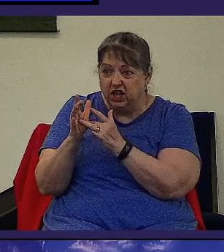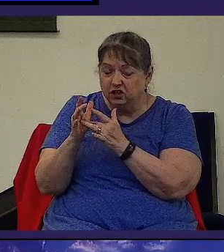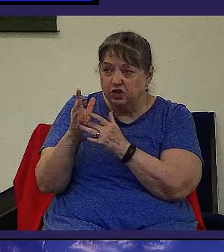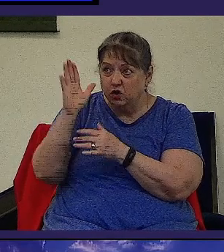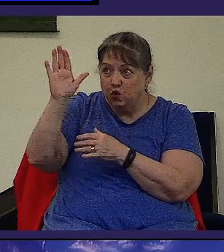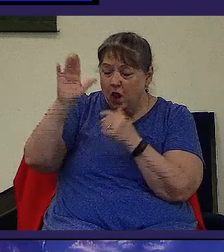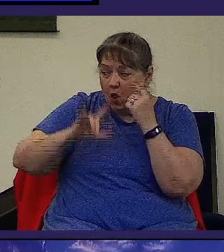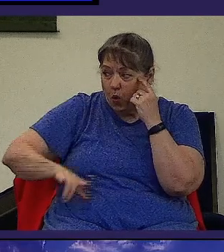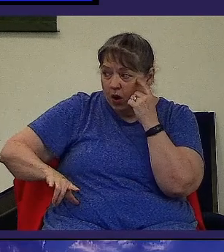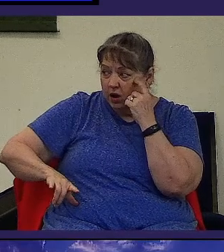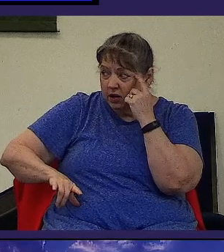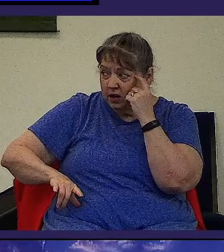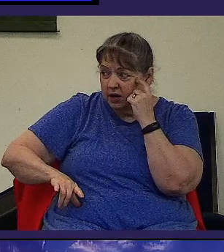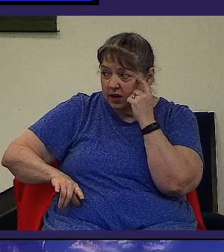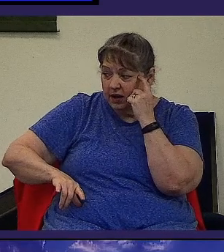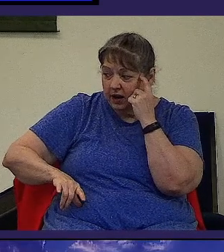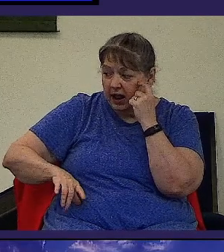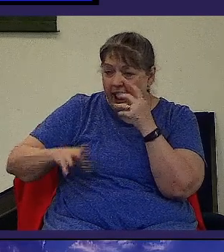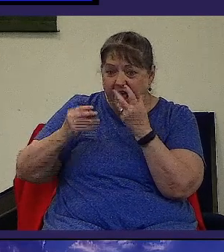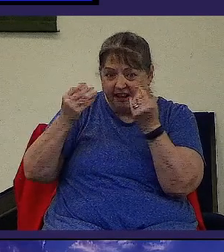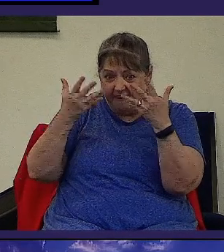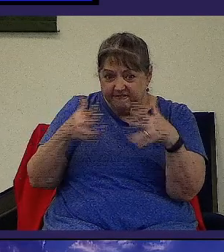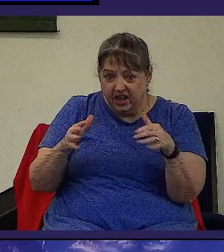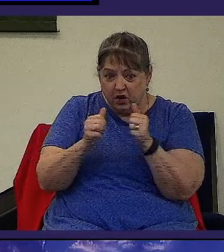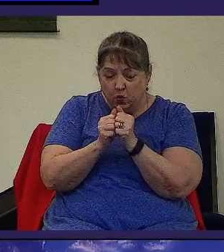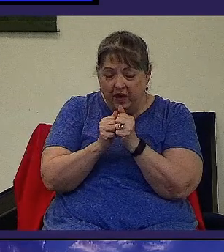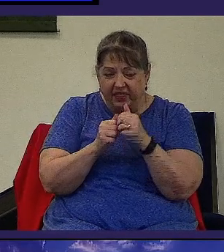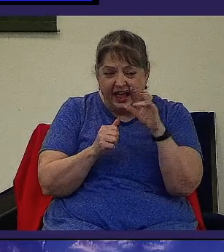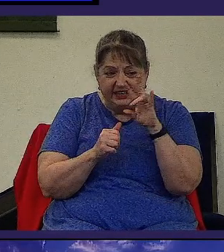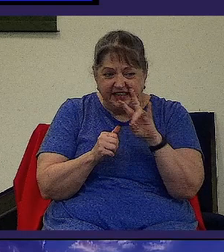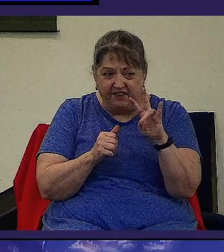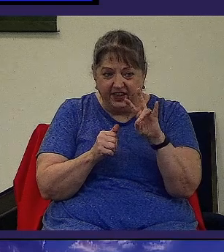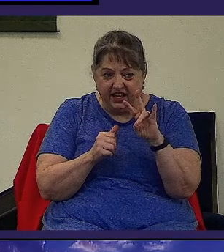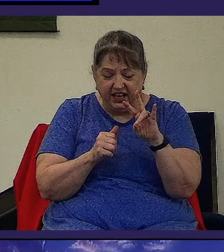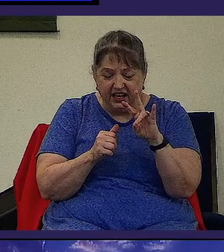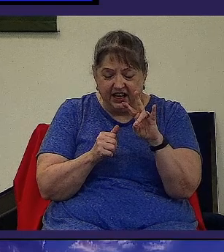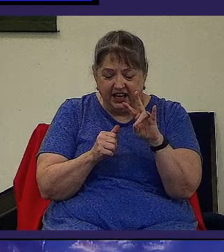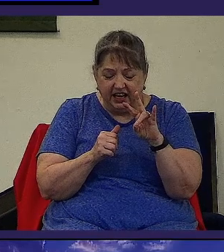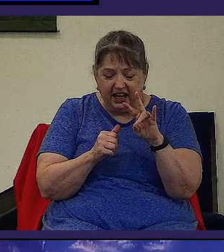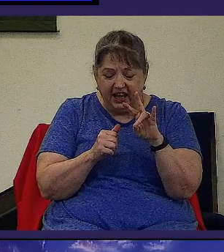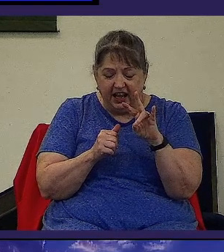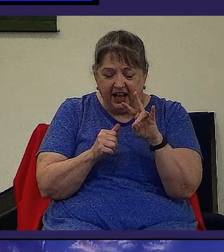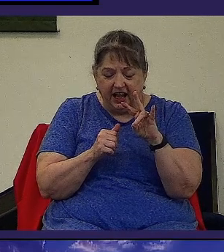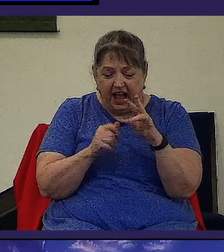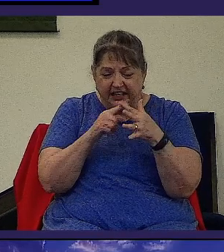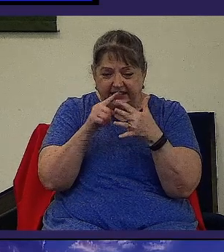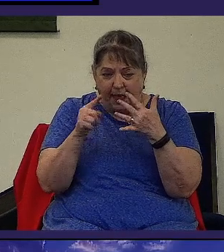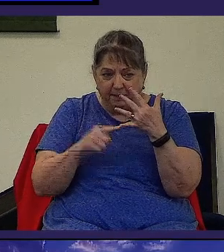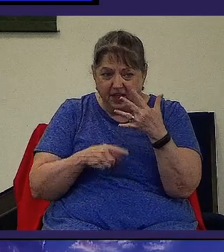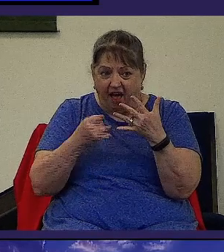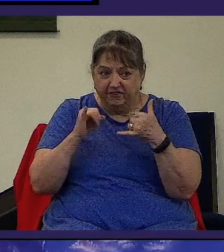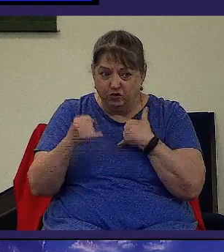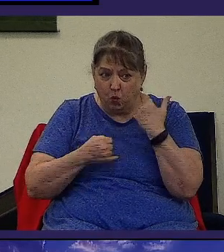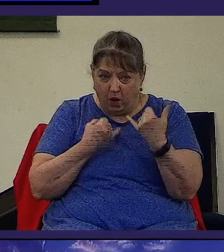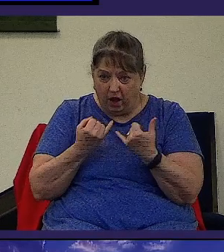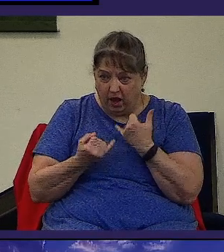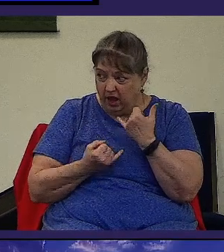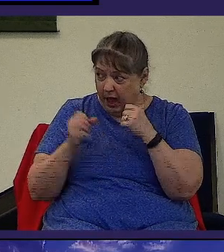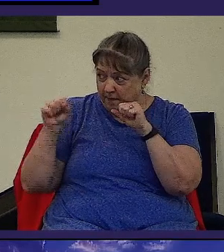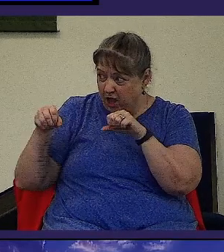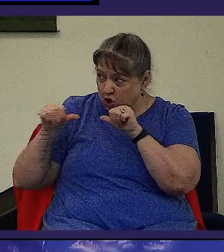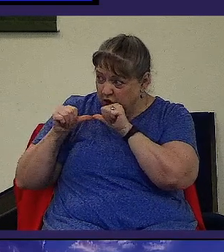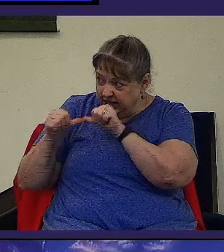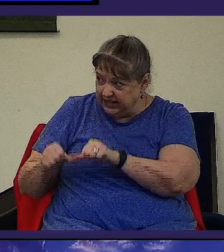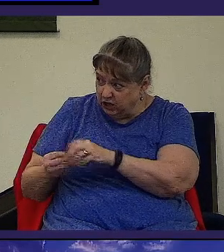uh and completion of the seven steps of a joy disciple study may you continue to grow